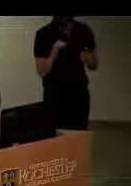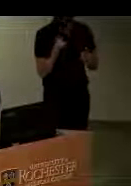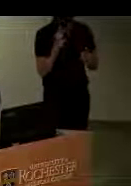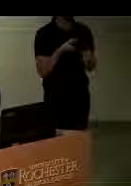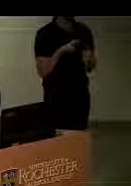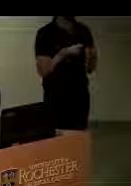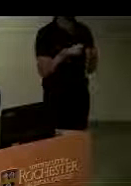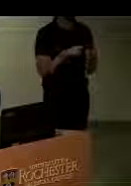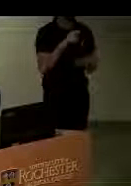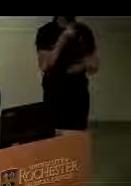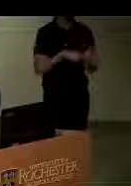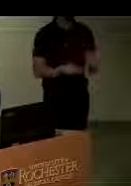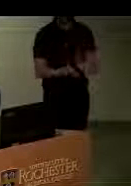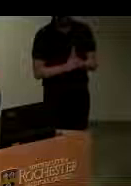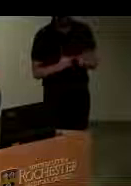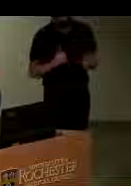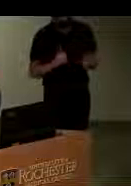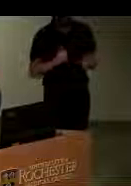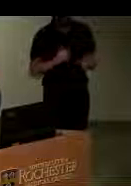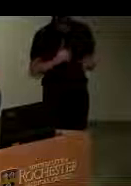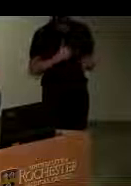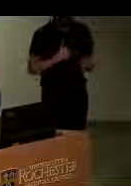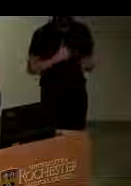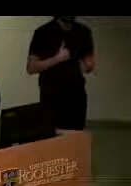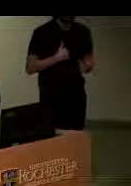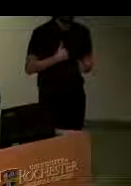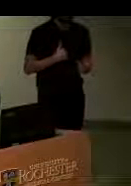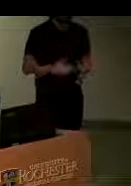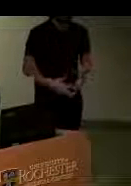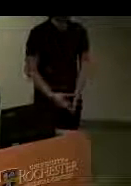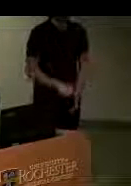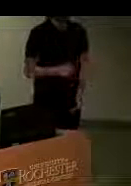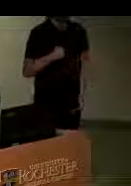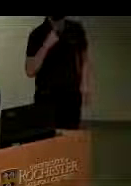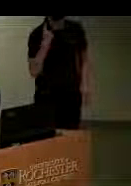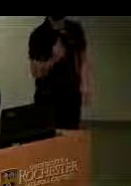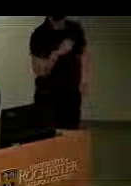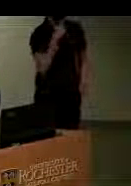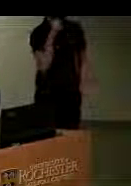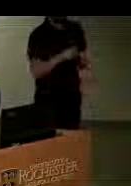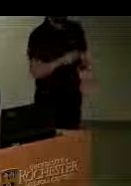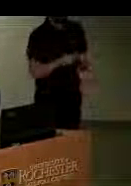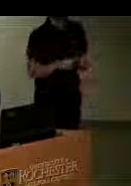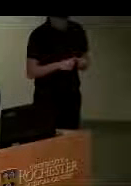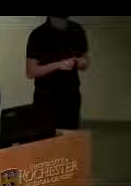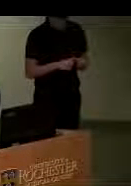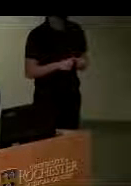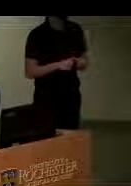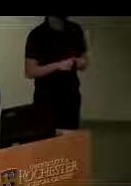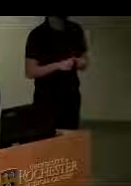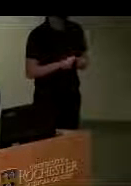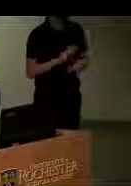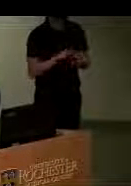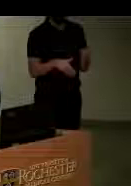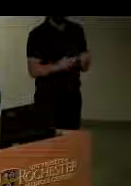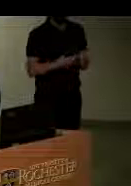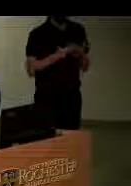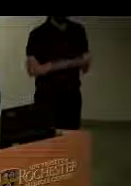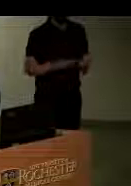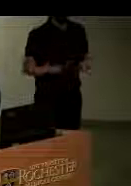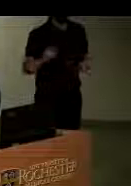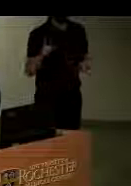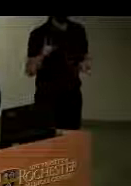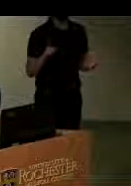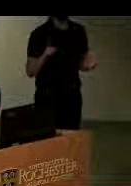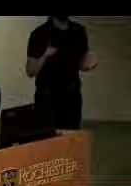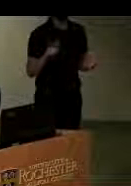he asked me. And I always remember, of all the things, the thing that she eventually got to the point where